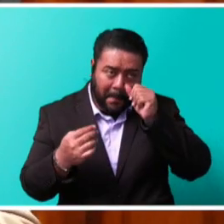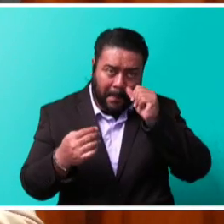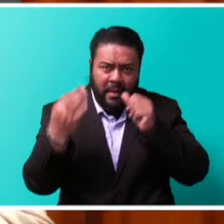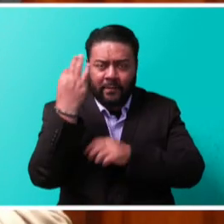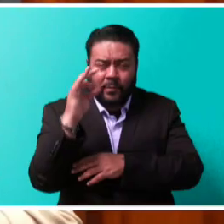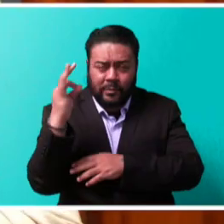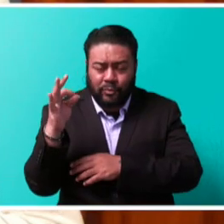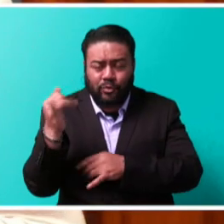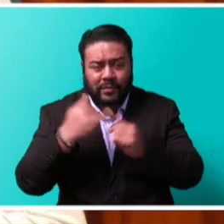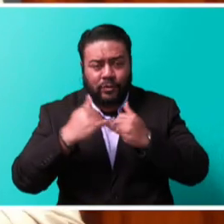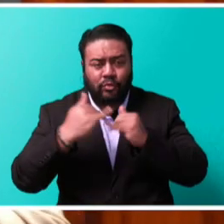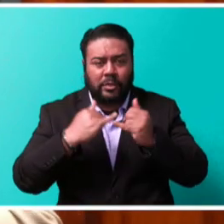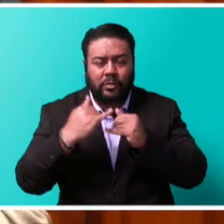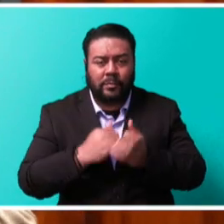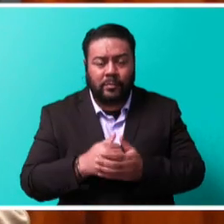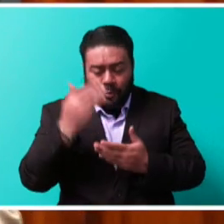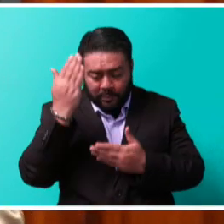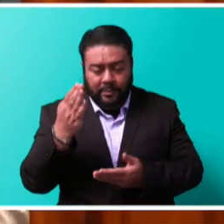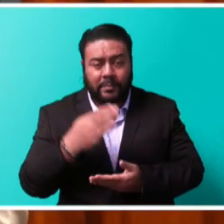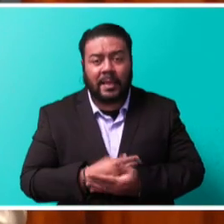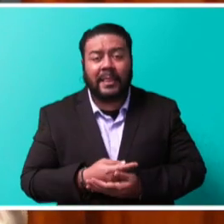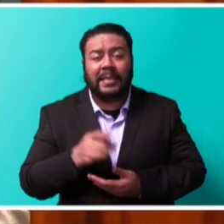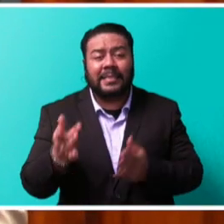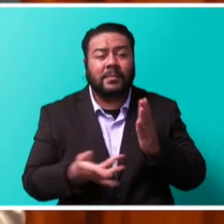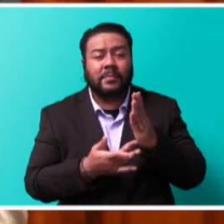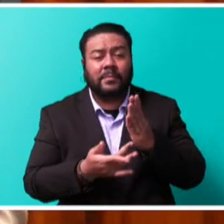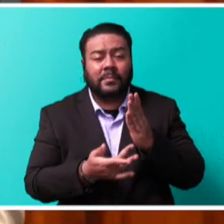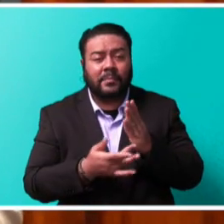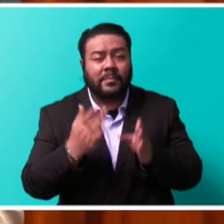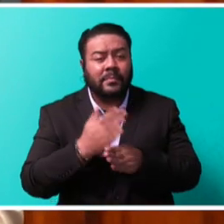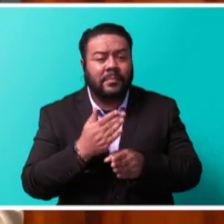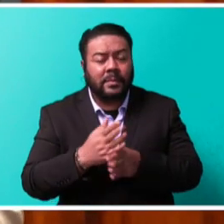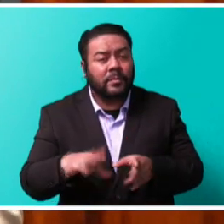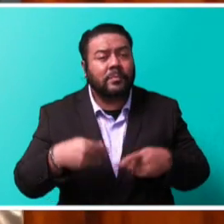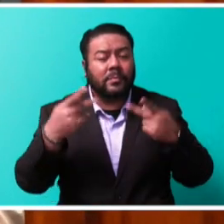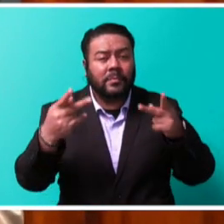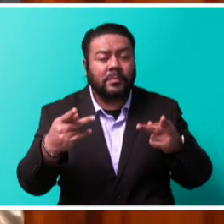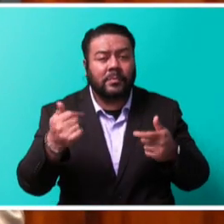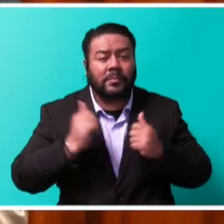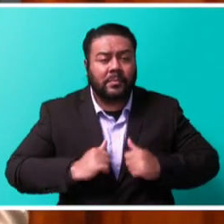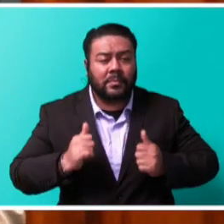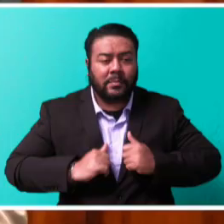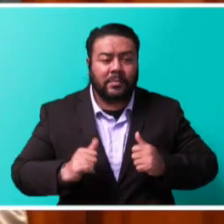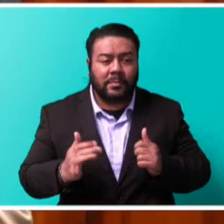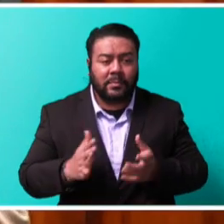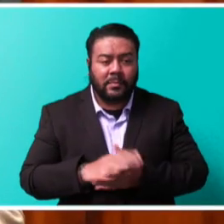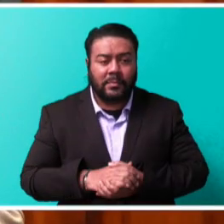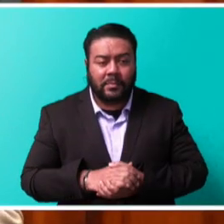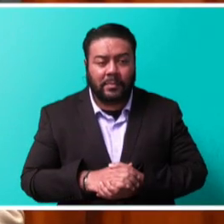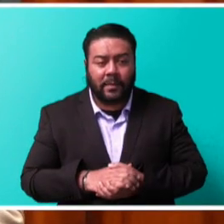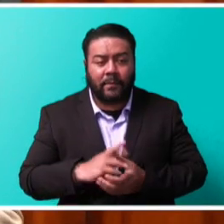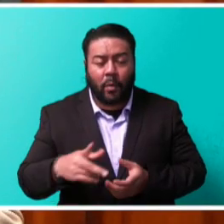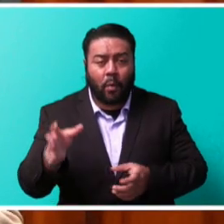forestry infrastructure. Honorable Speaker, these technical instruments will provide the practical guidance necessary for